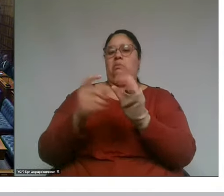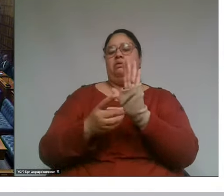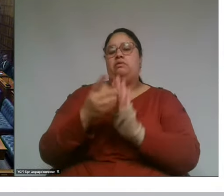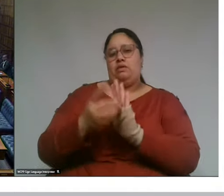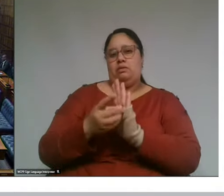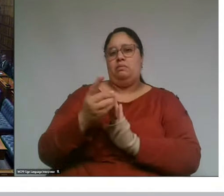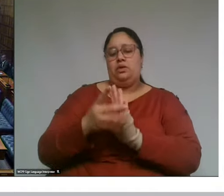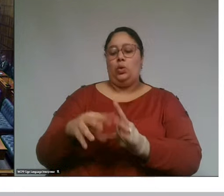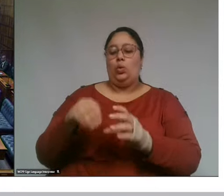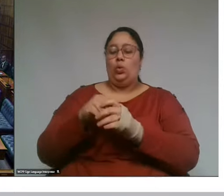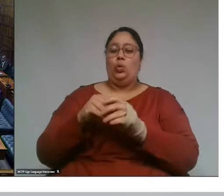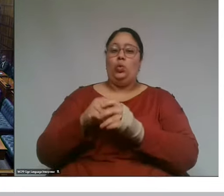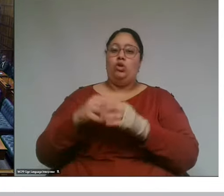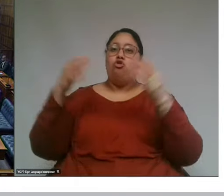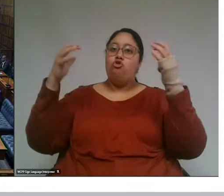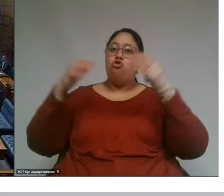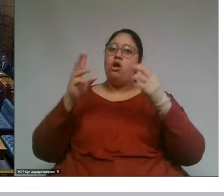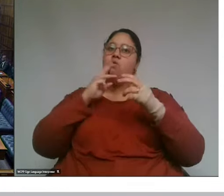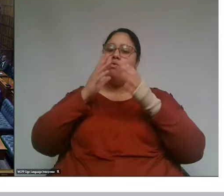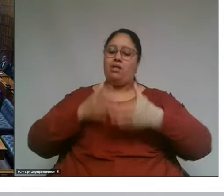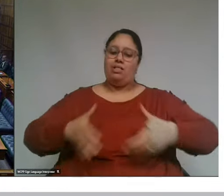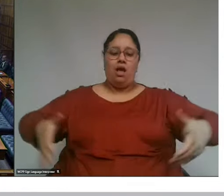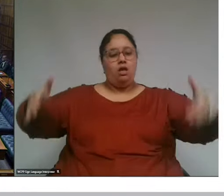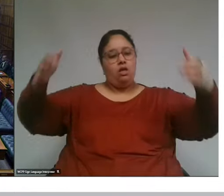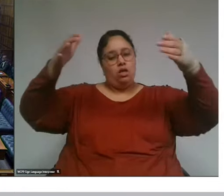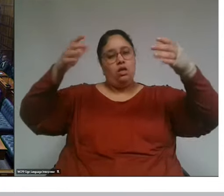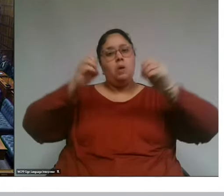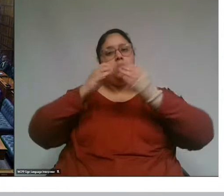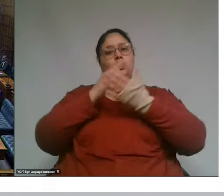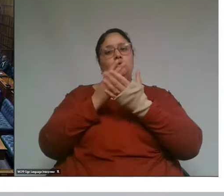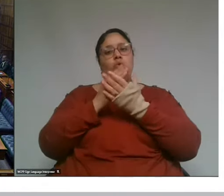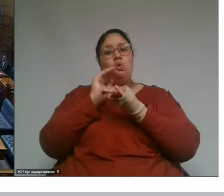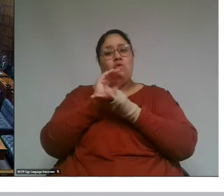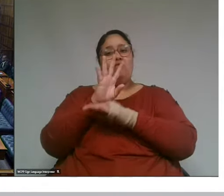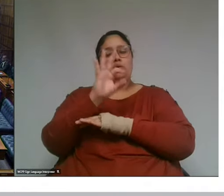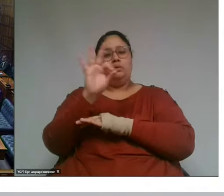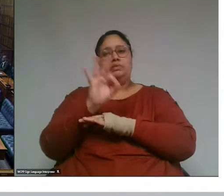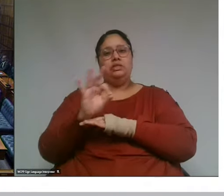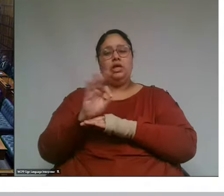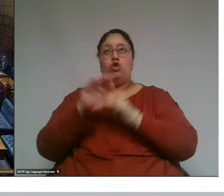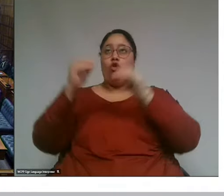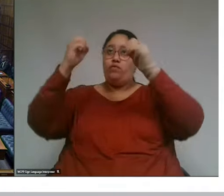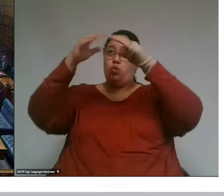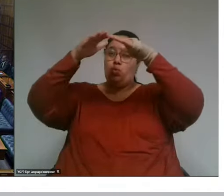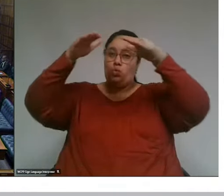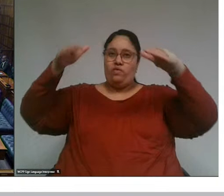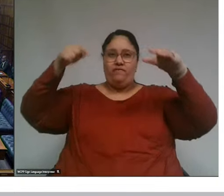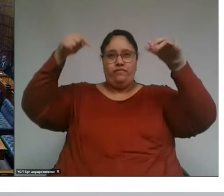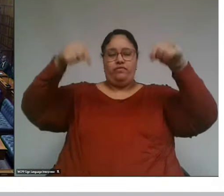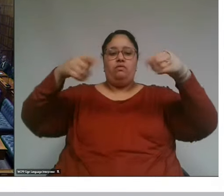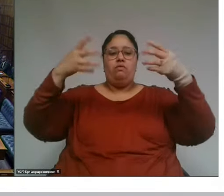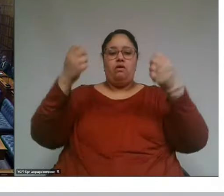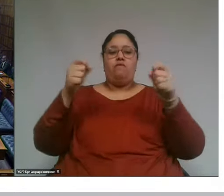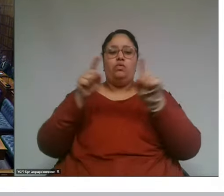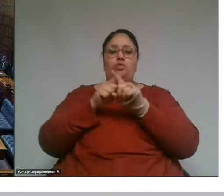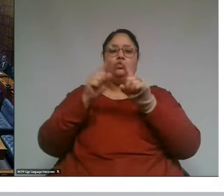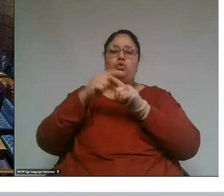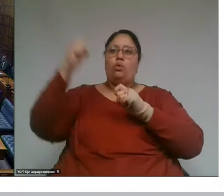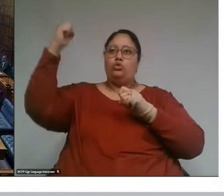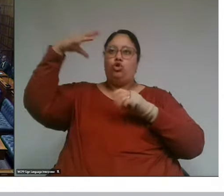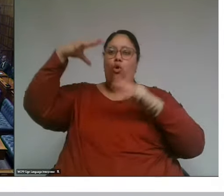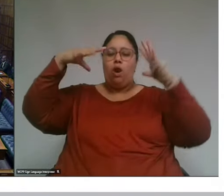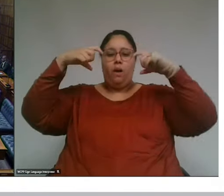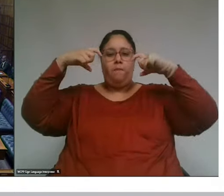including rainwater harvesting tanks making sure that more than 40% of the roof is indeed uh covered in solar